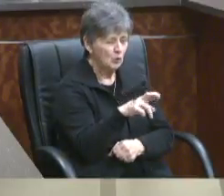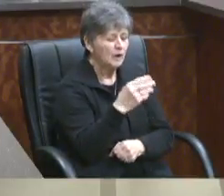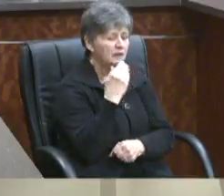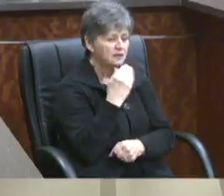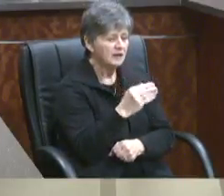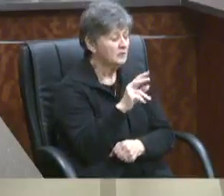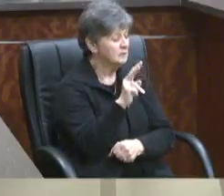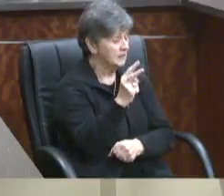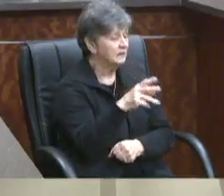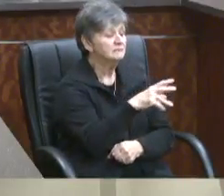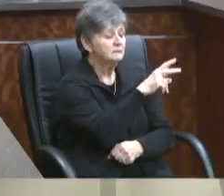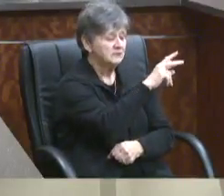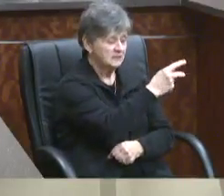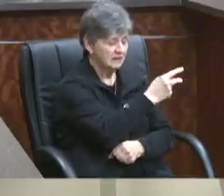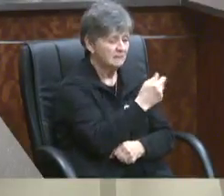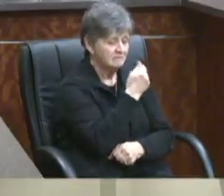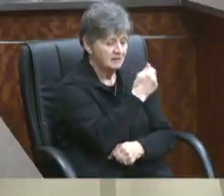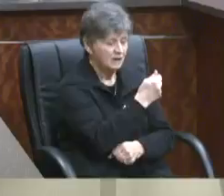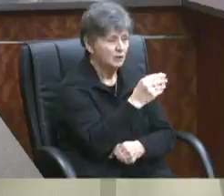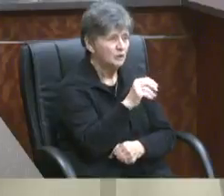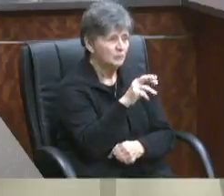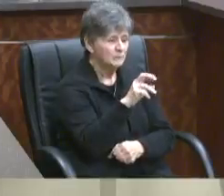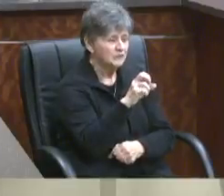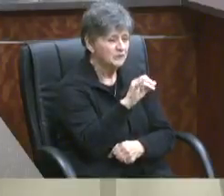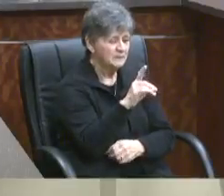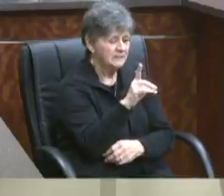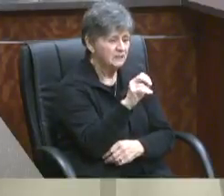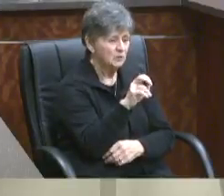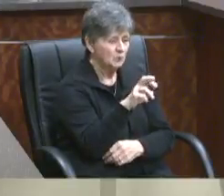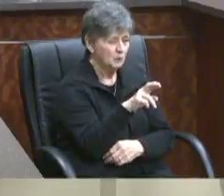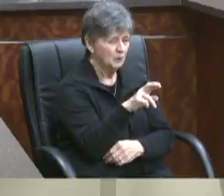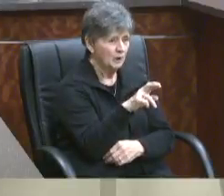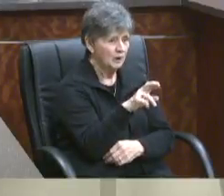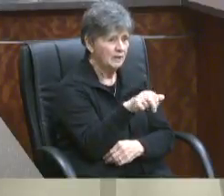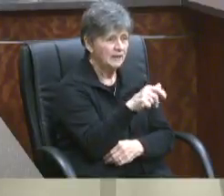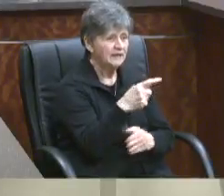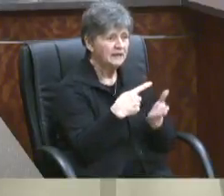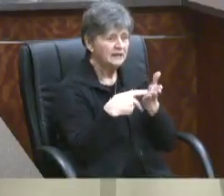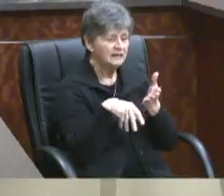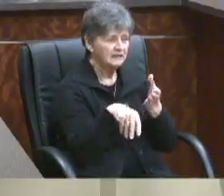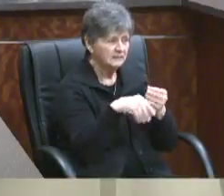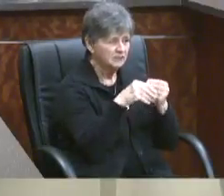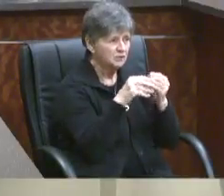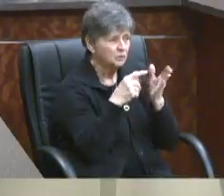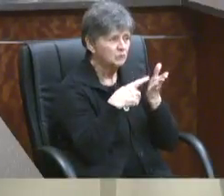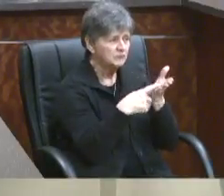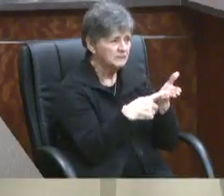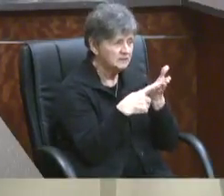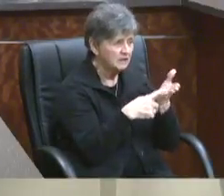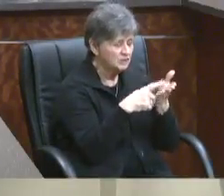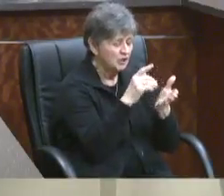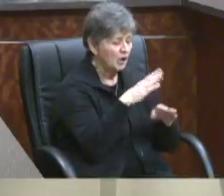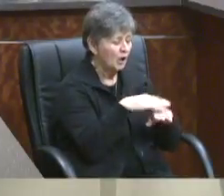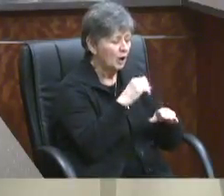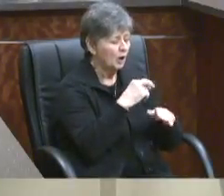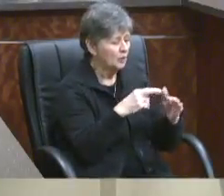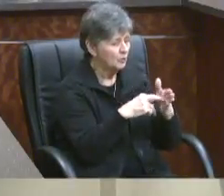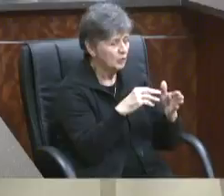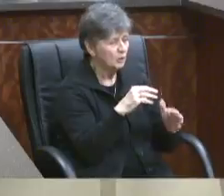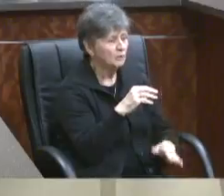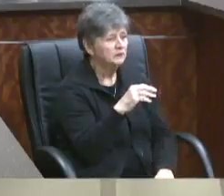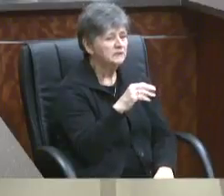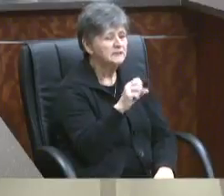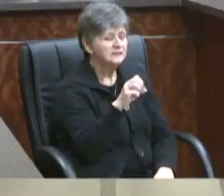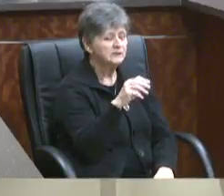Mr. President, I second it. Thank you, Mr. Sidnor. Any further discussion? Call the roll, Ms. Rau.